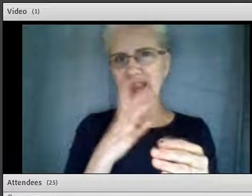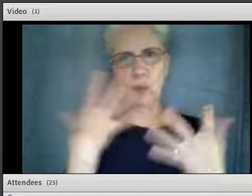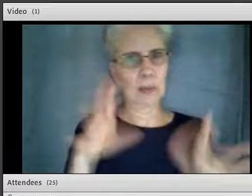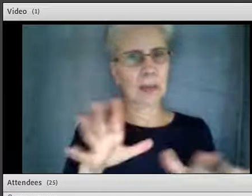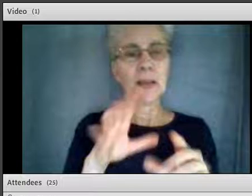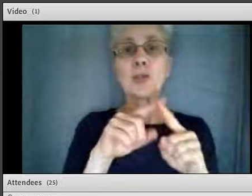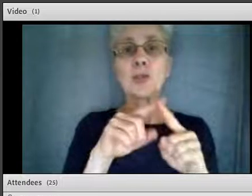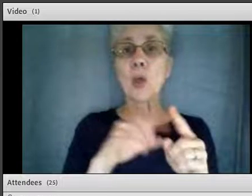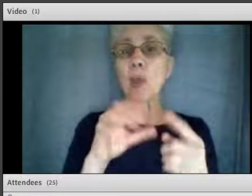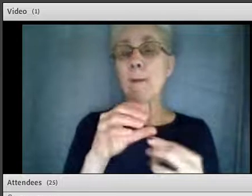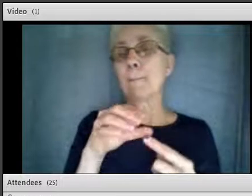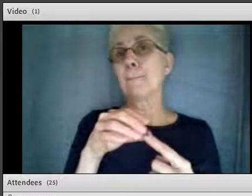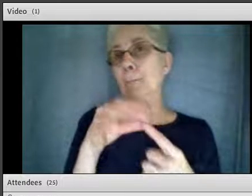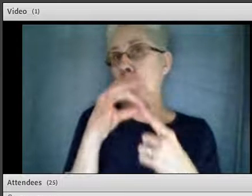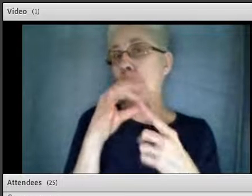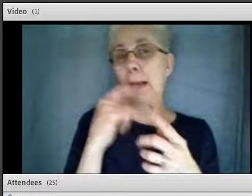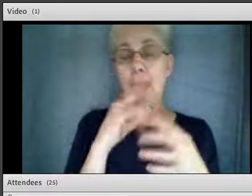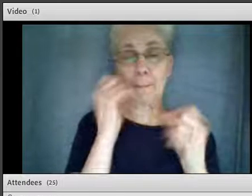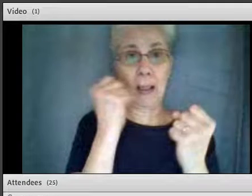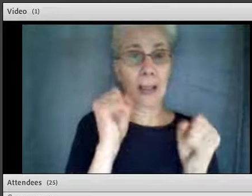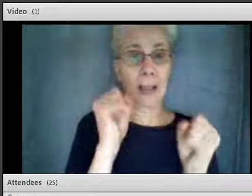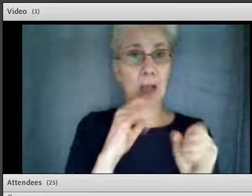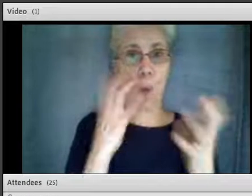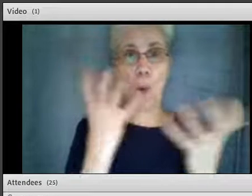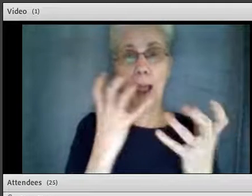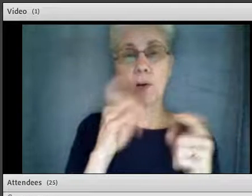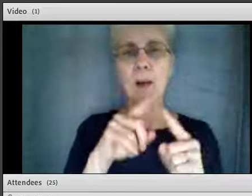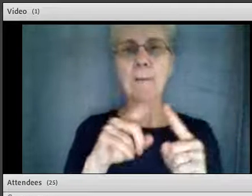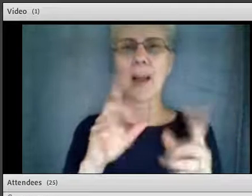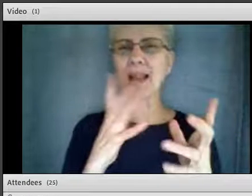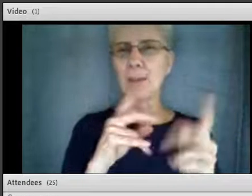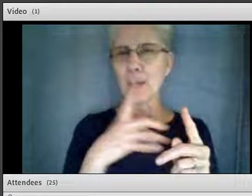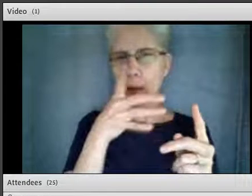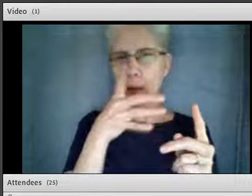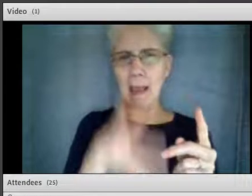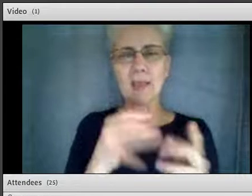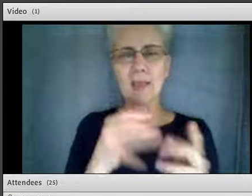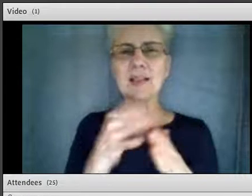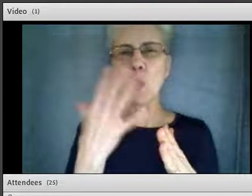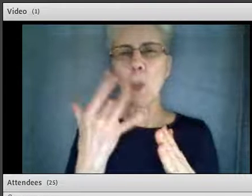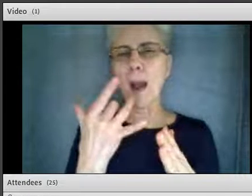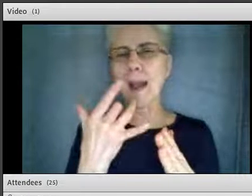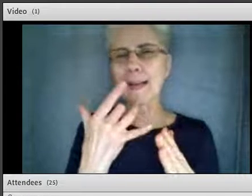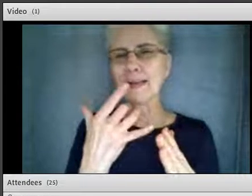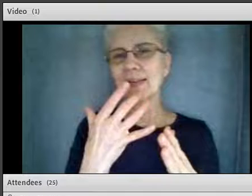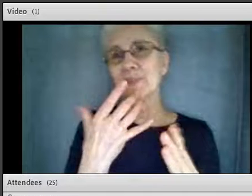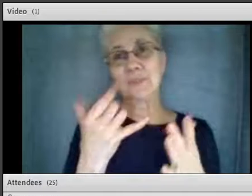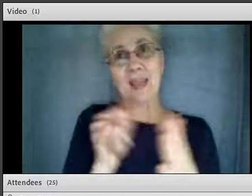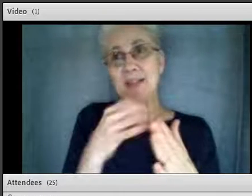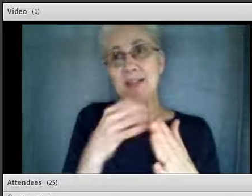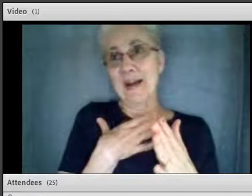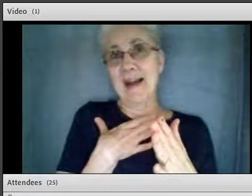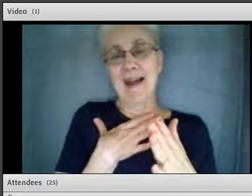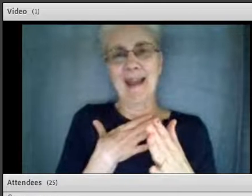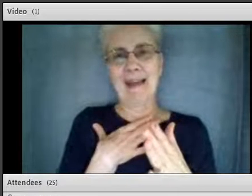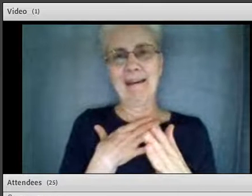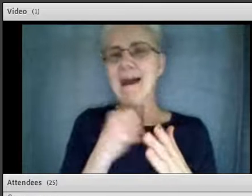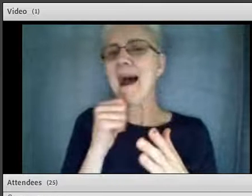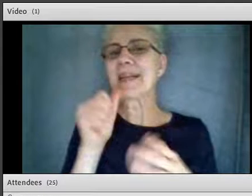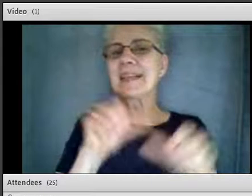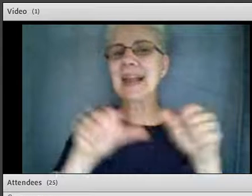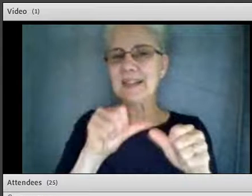amazing, half the people are going to hate them. That's what that's my unscientific that I have found is the more you